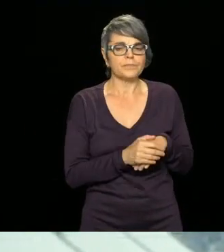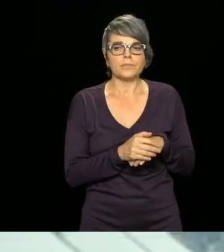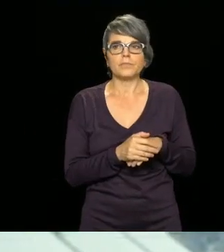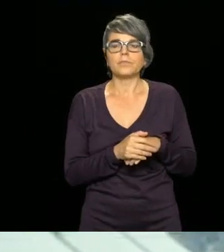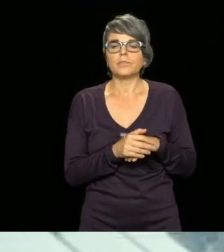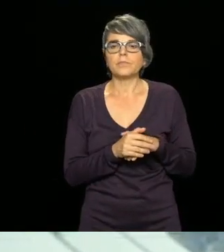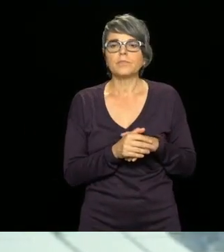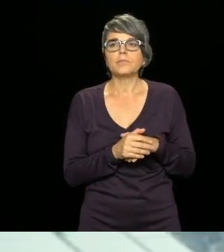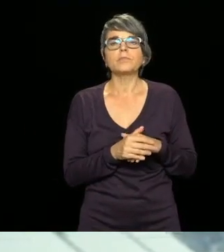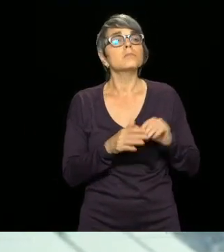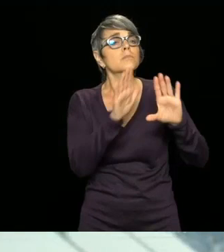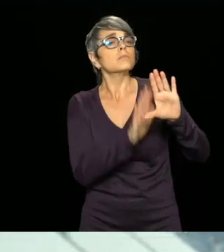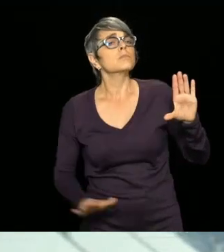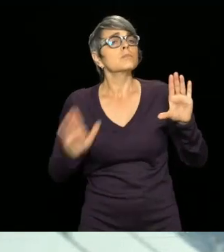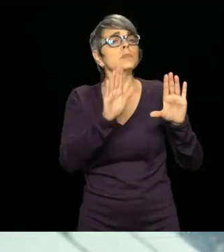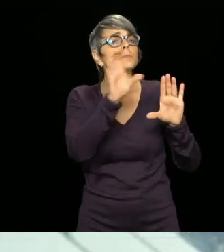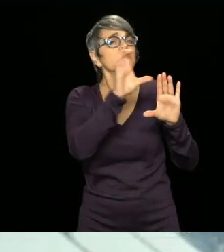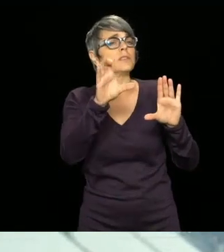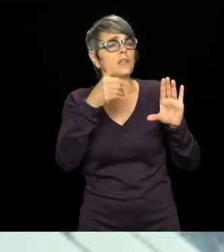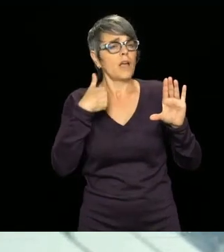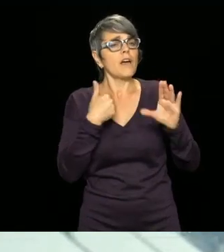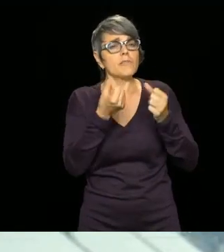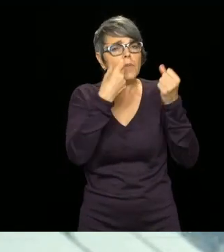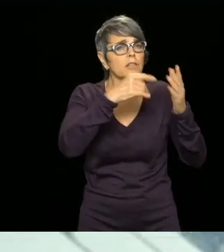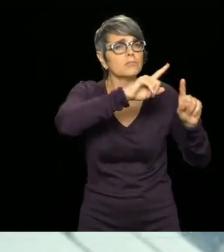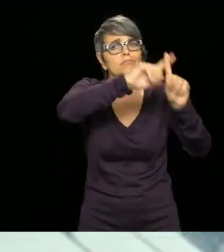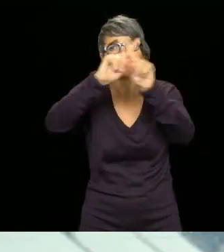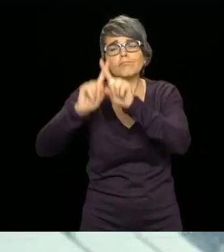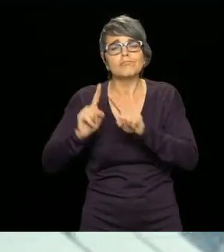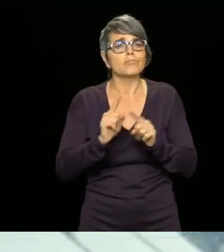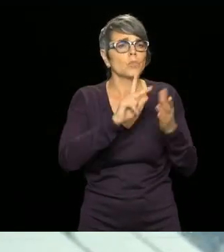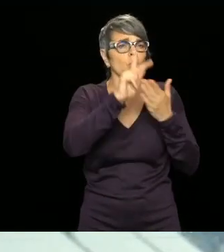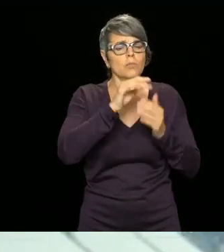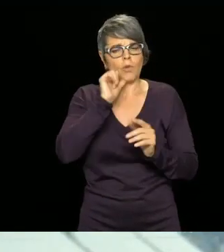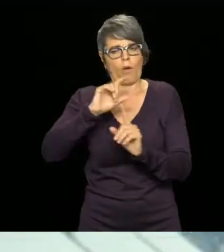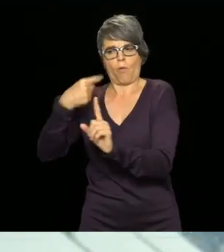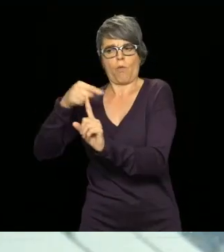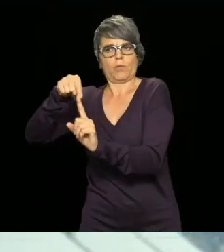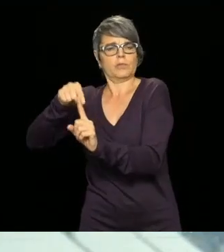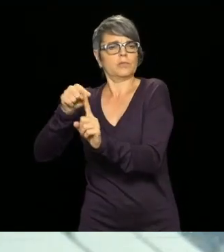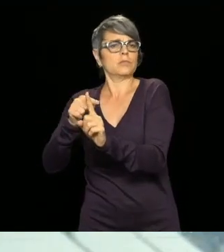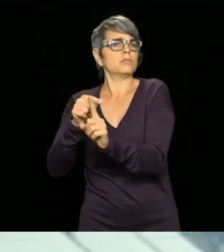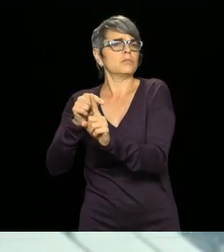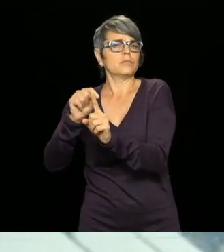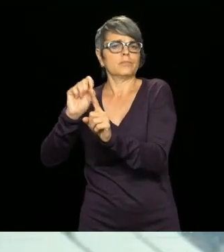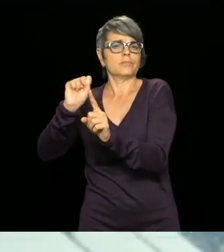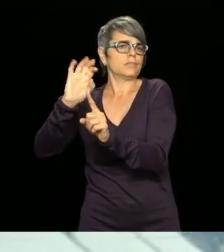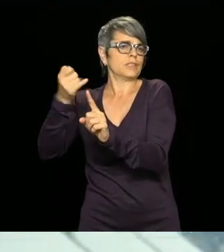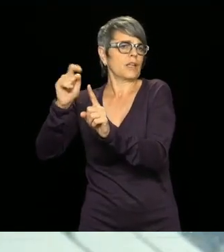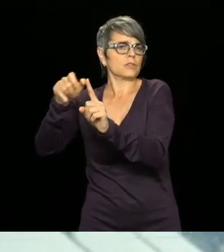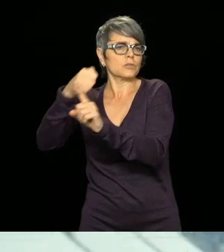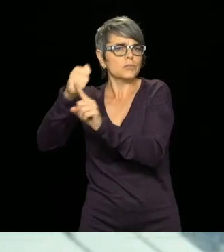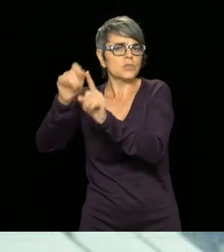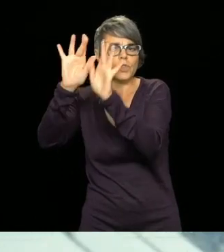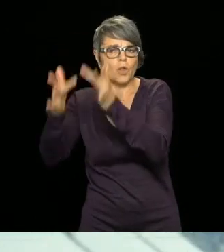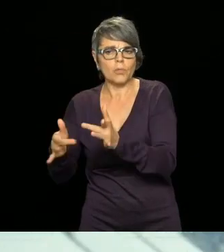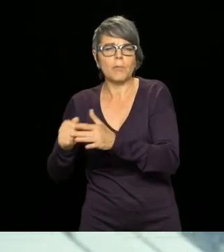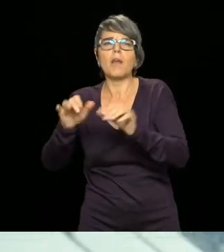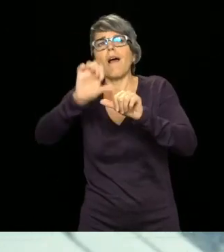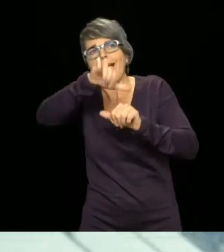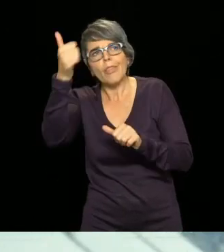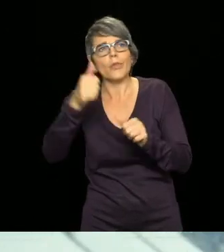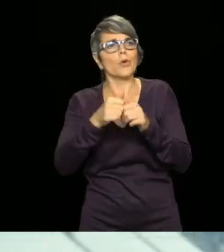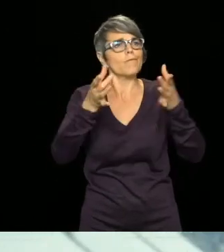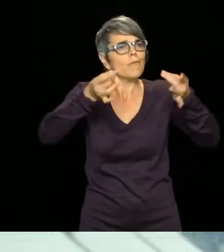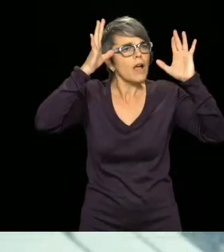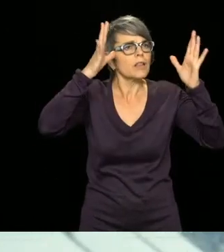dealing with, you know, not just sexual assault but domestic violence. There's about $40 million being spent annually. A lot of those